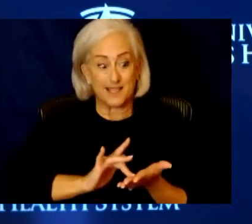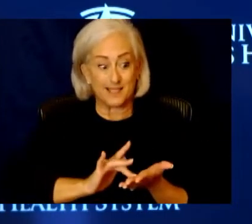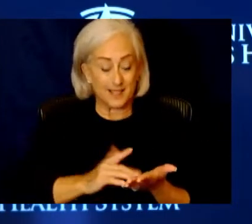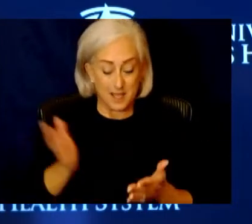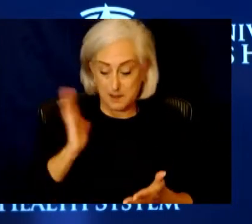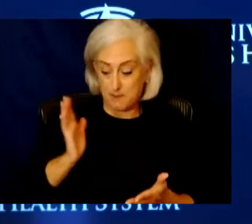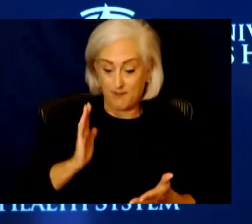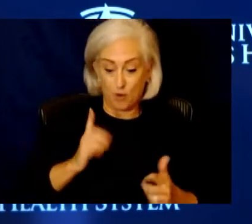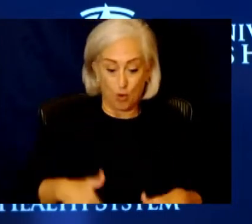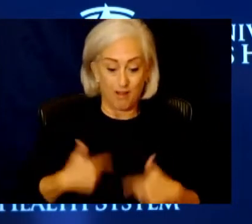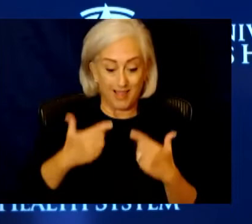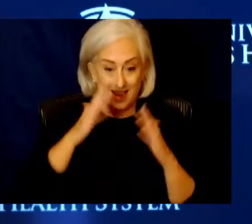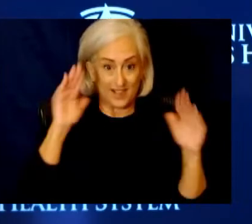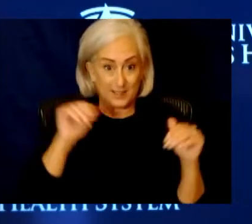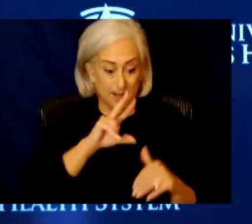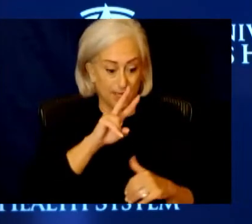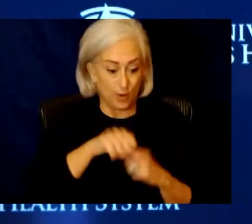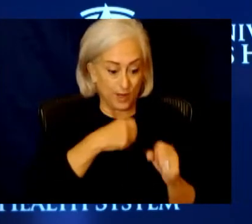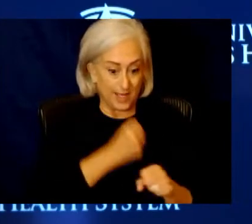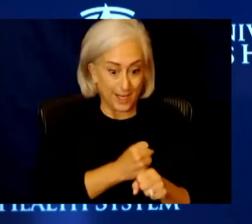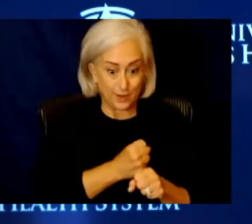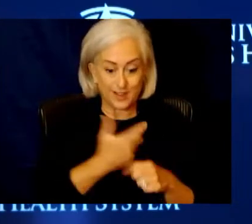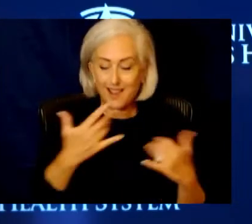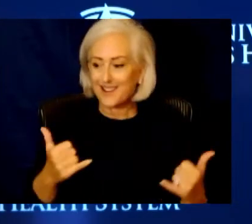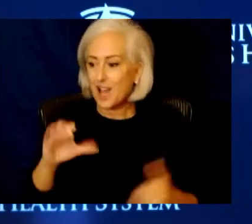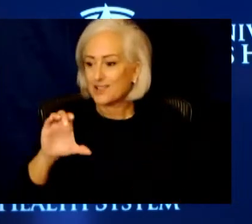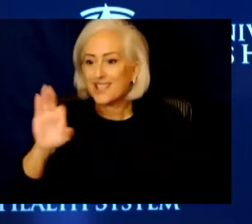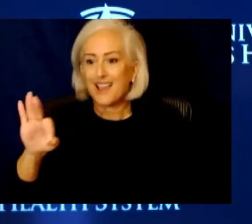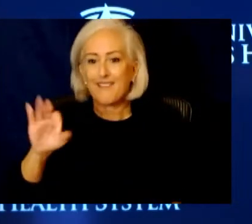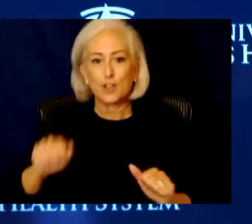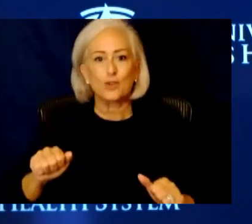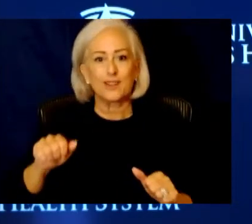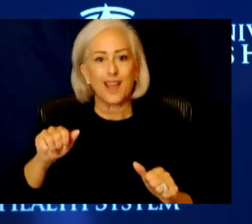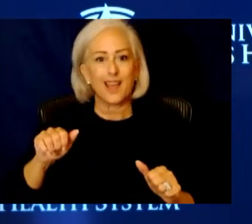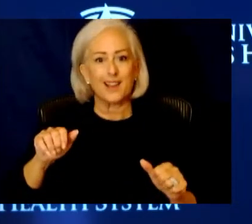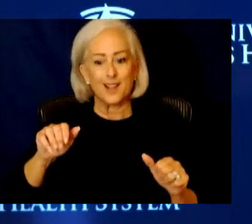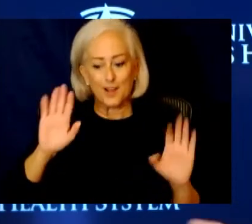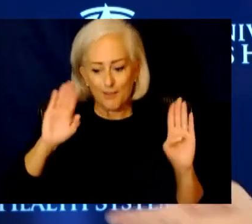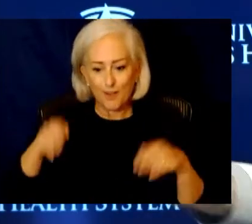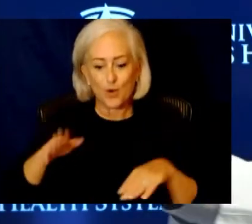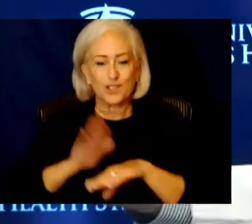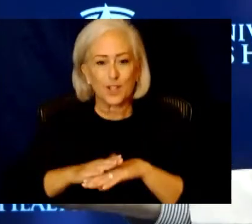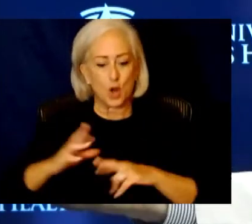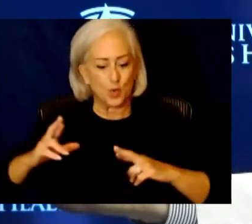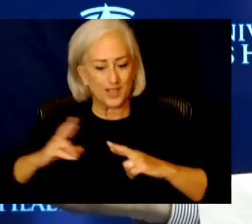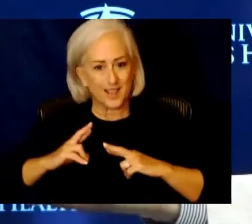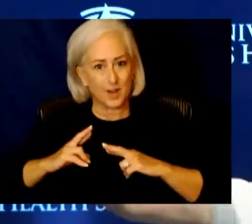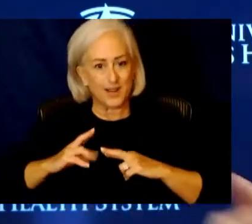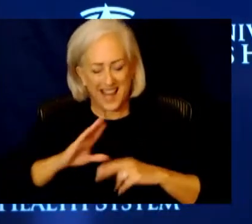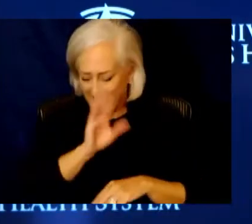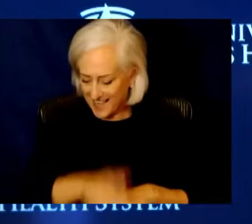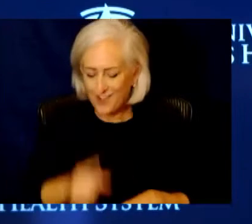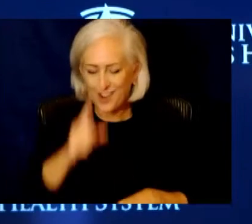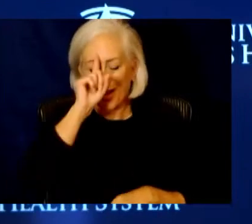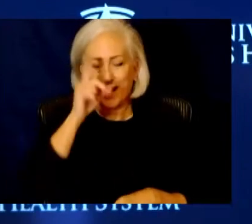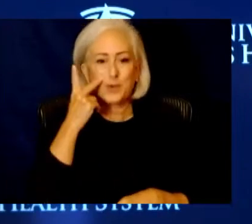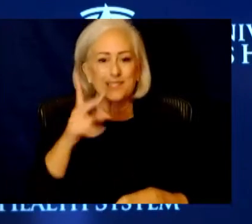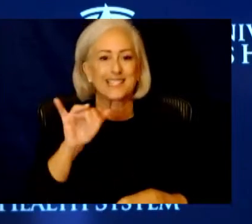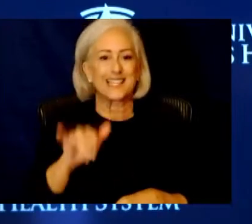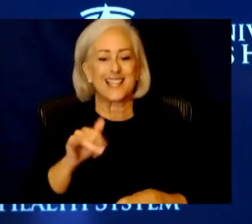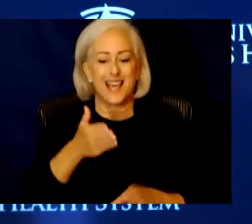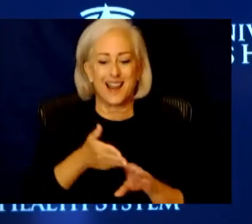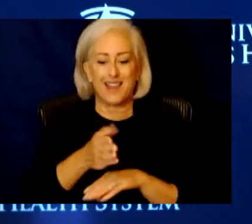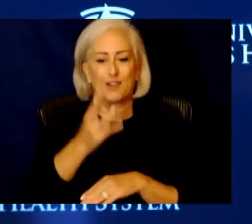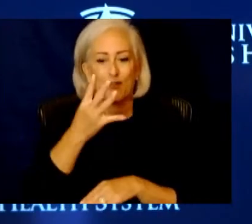said, hey, now you got to worry about retirement and disability. I never thought I'd see that after 40 years in medicine. Something like this, it's just